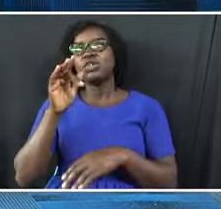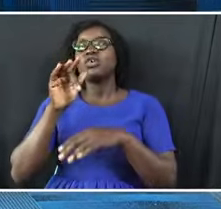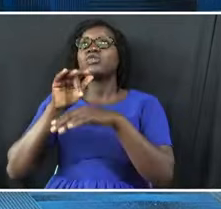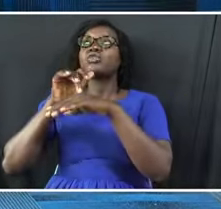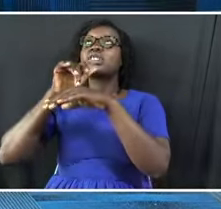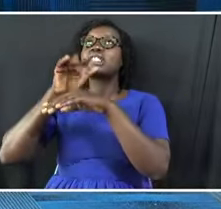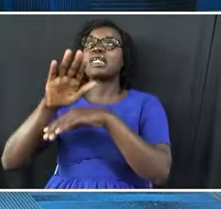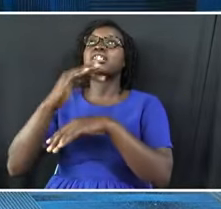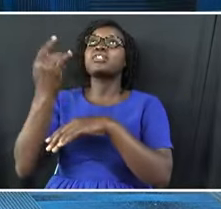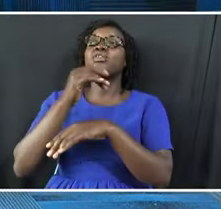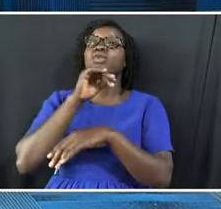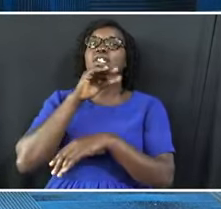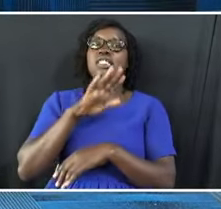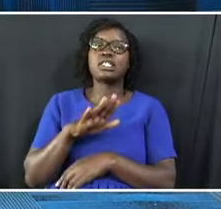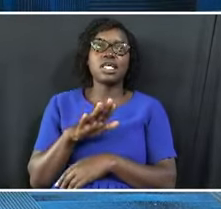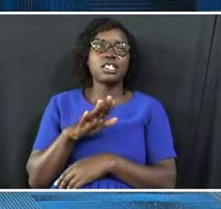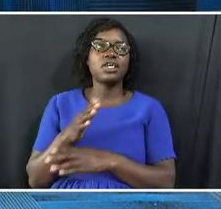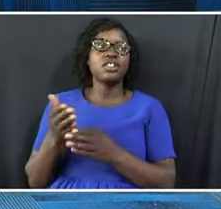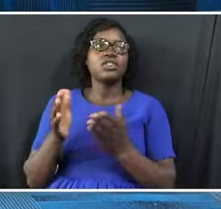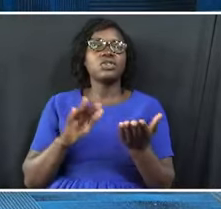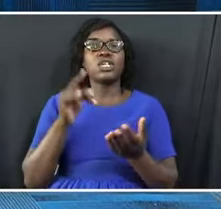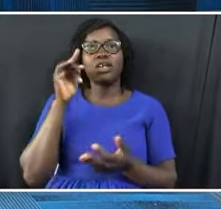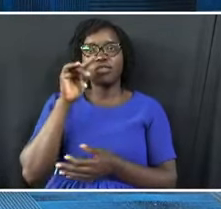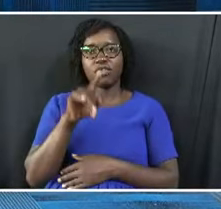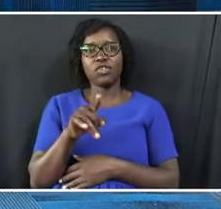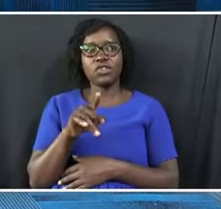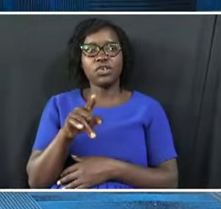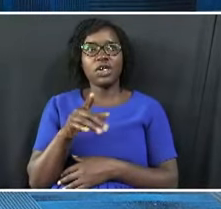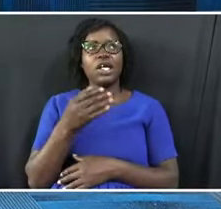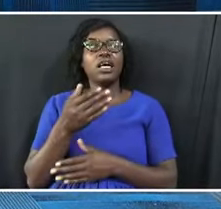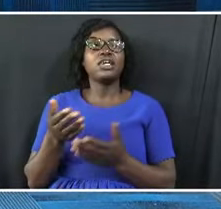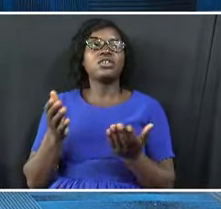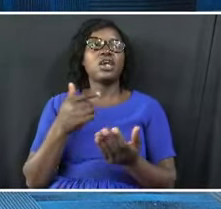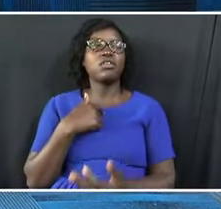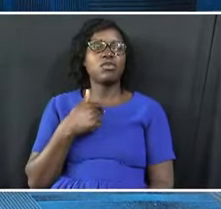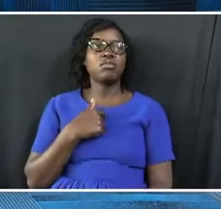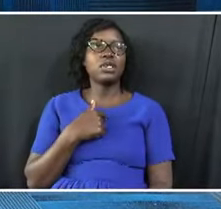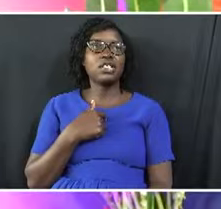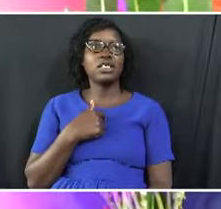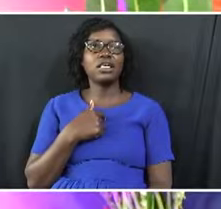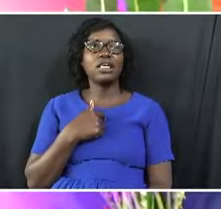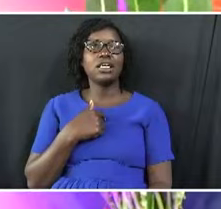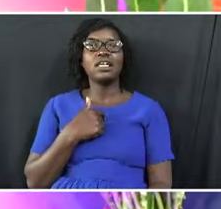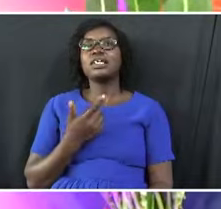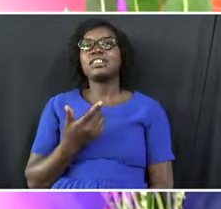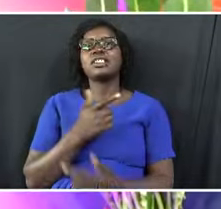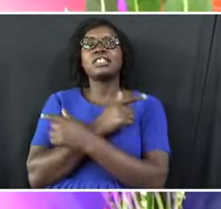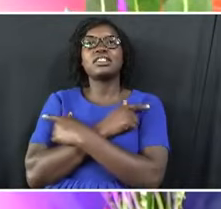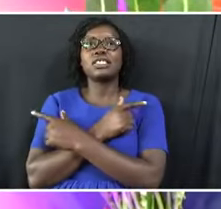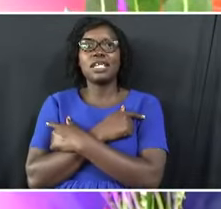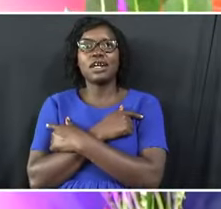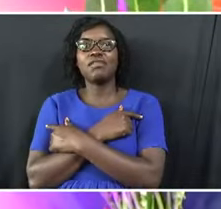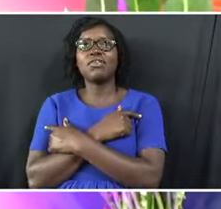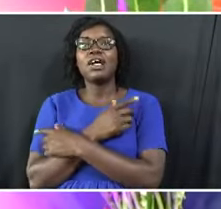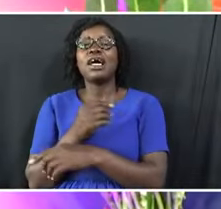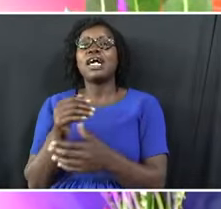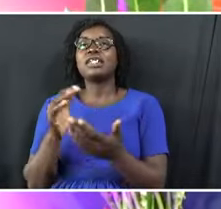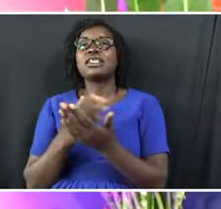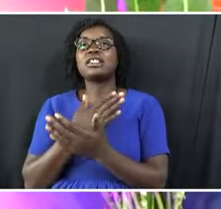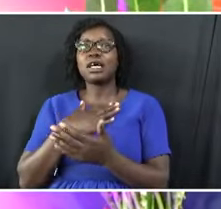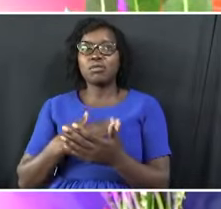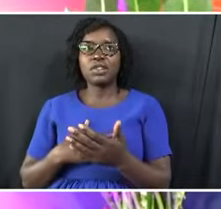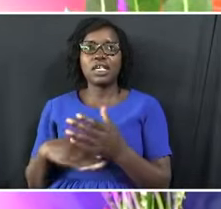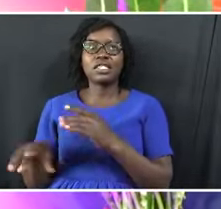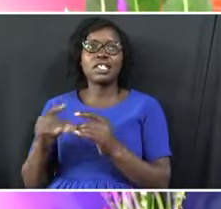his only begotten son to die for you and to die for me, that is love. And when somebody has